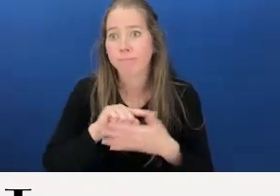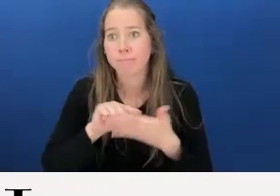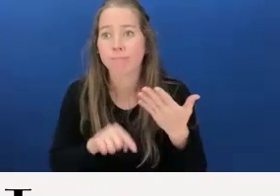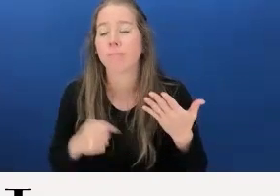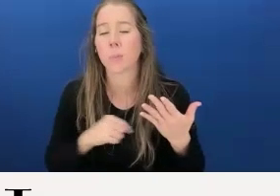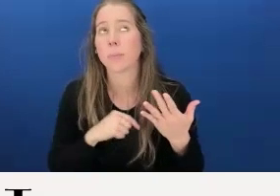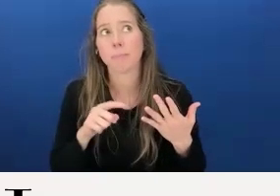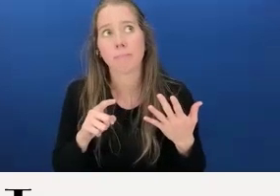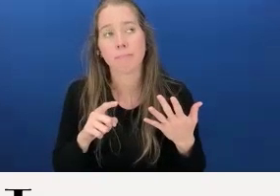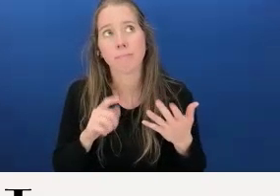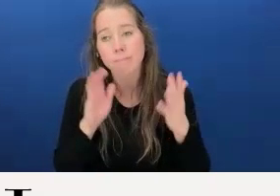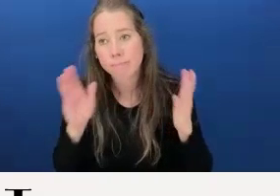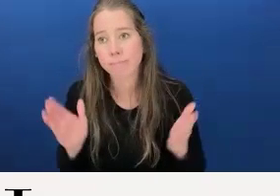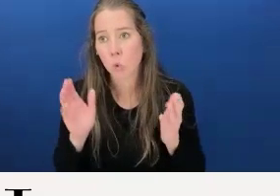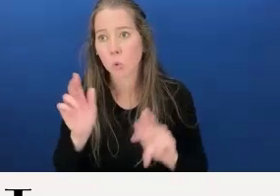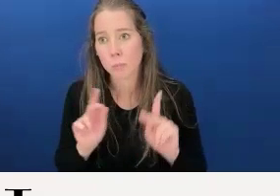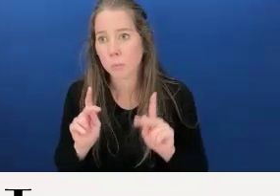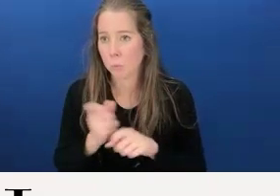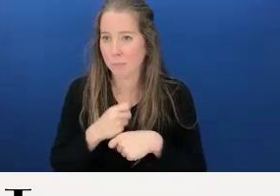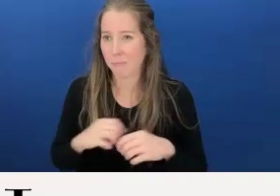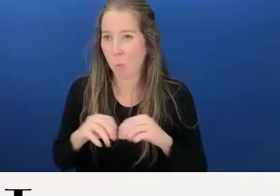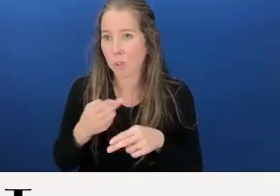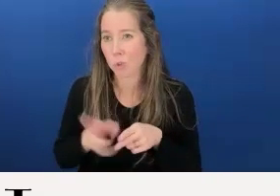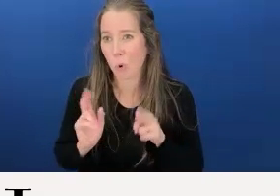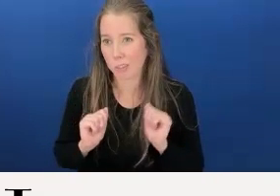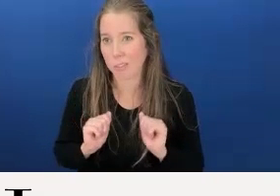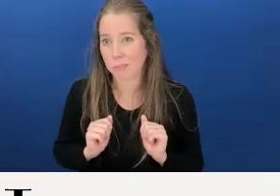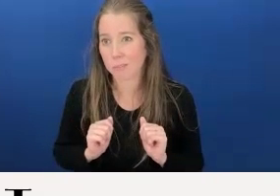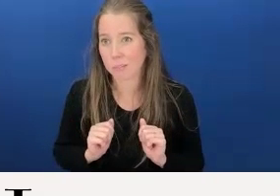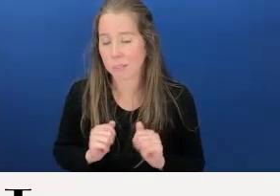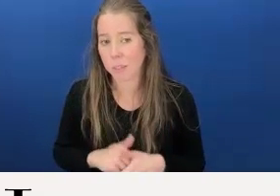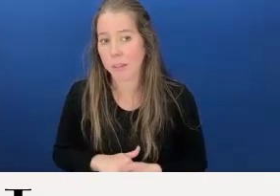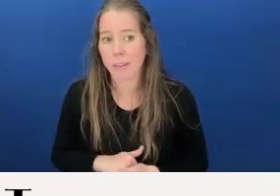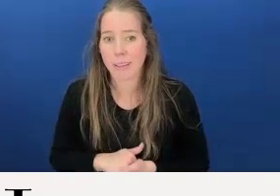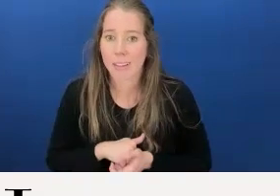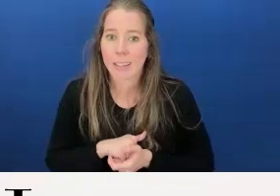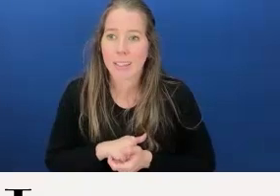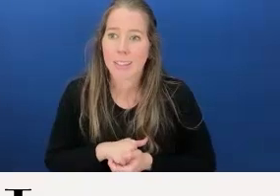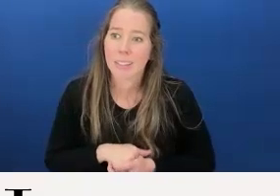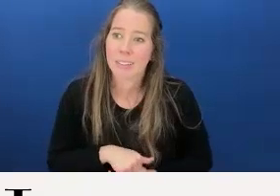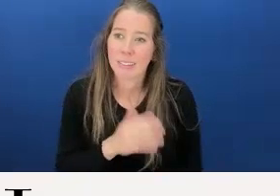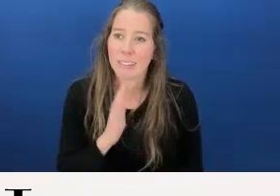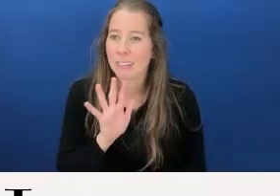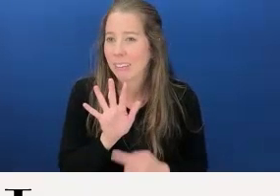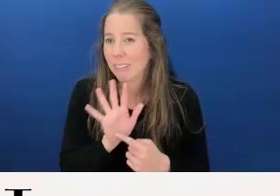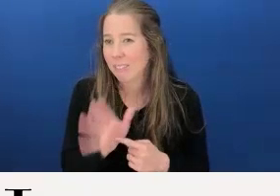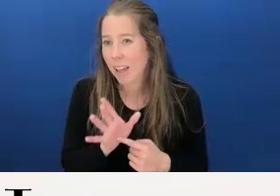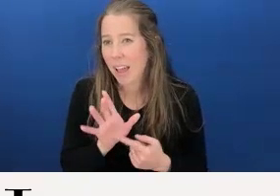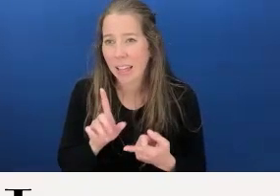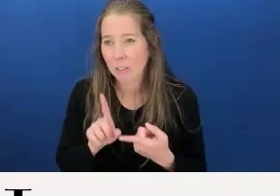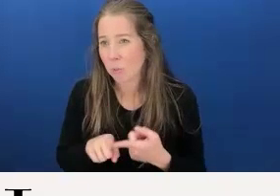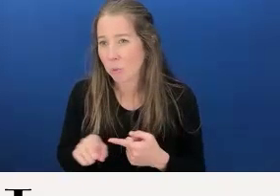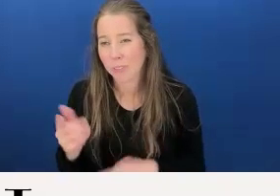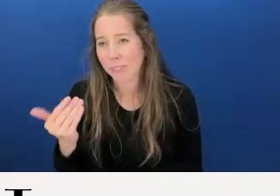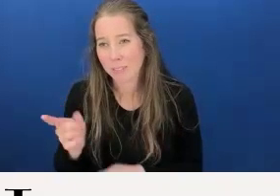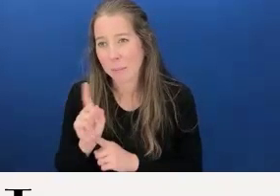really encourage folks to make them short. And if you make them anywhere from 5 to 15 minutes, that's